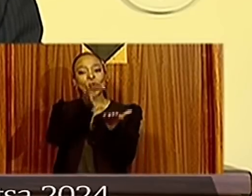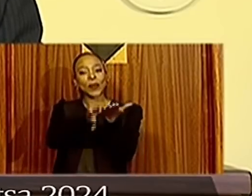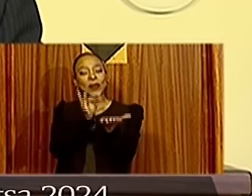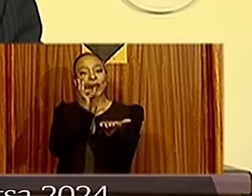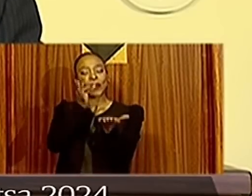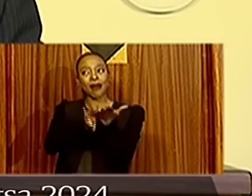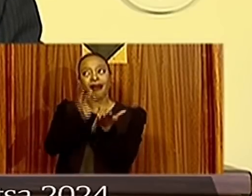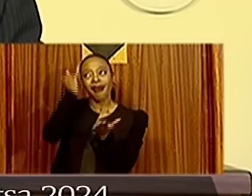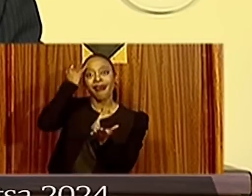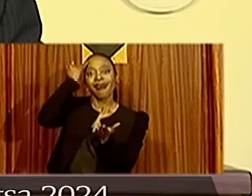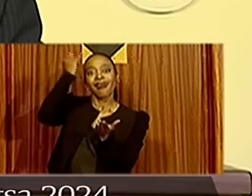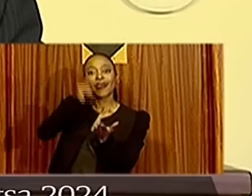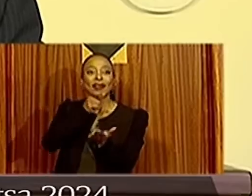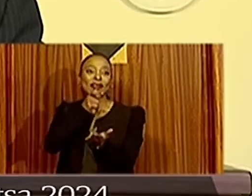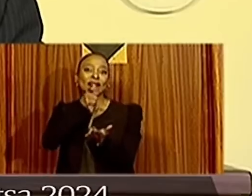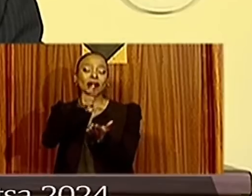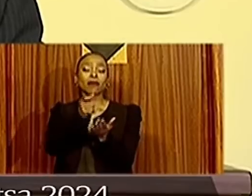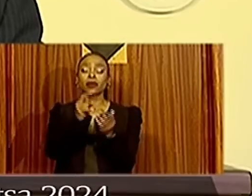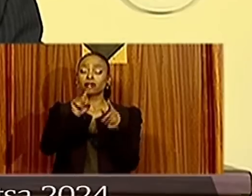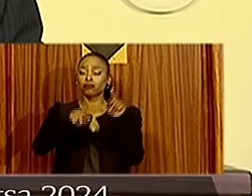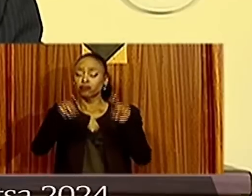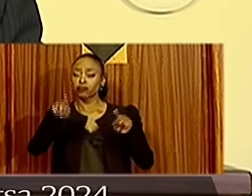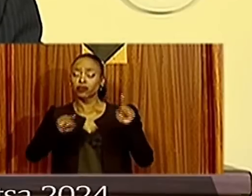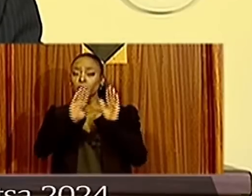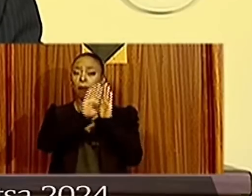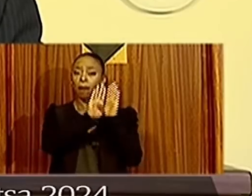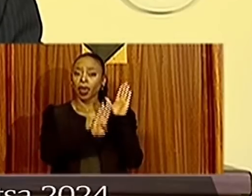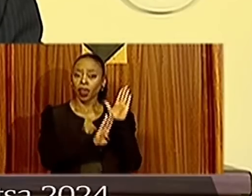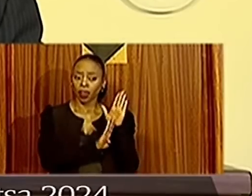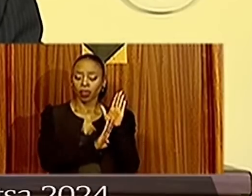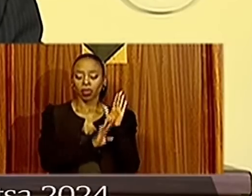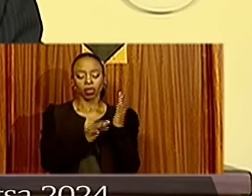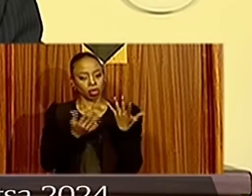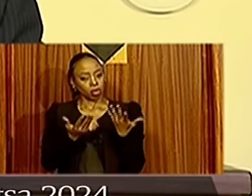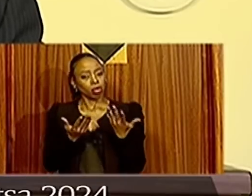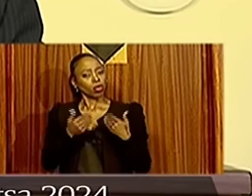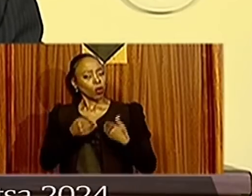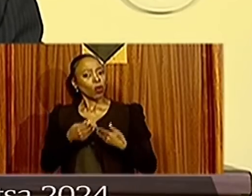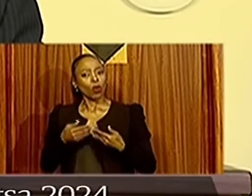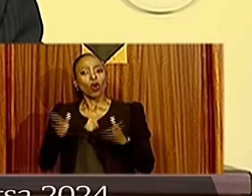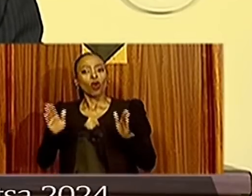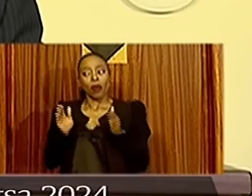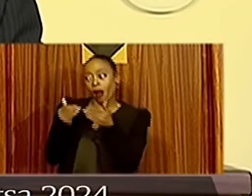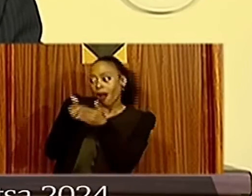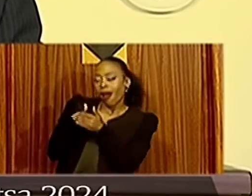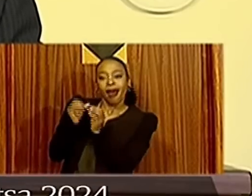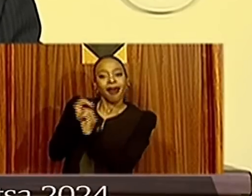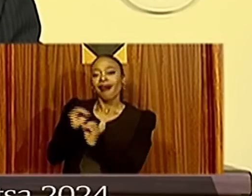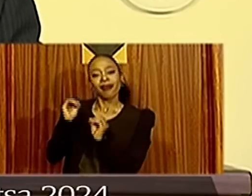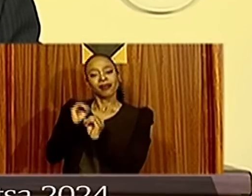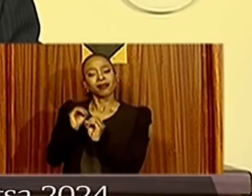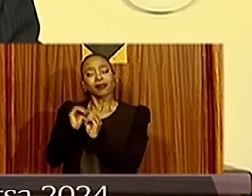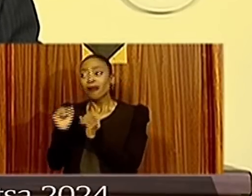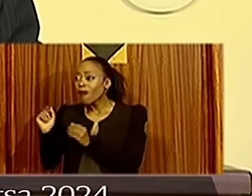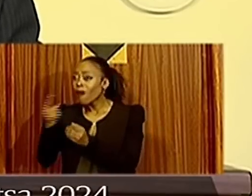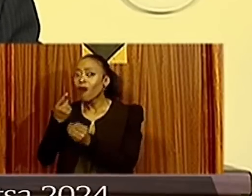every bill, and conducted their proceedings in an open and transparent manner,